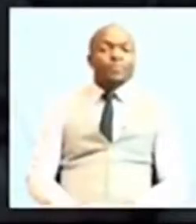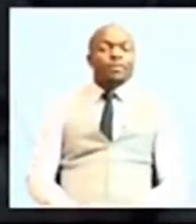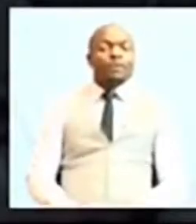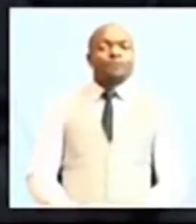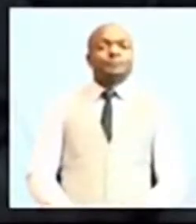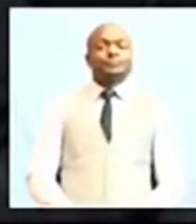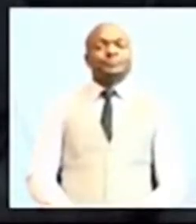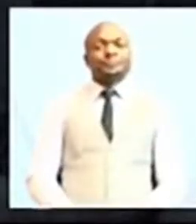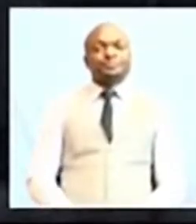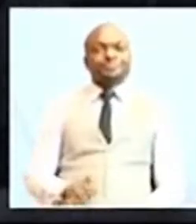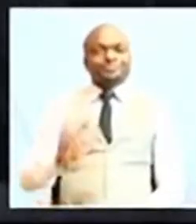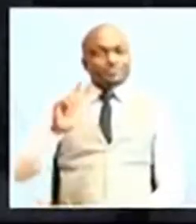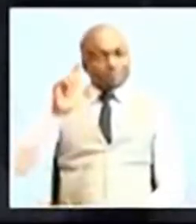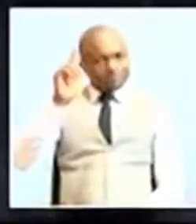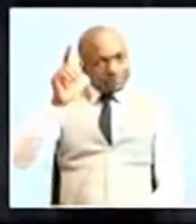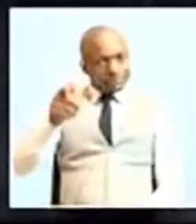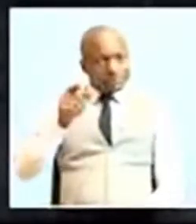And later, you awarded